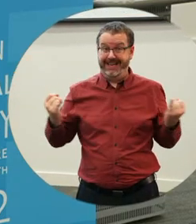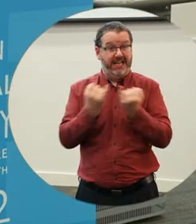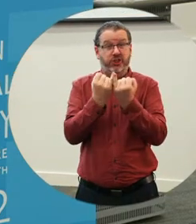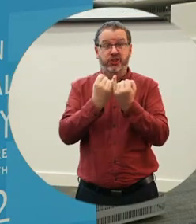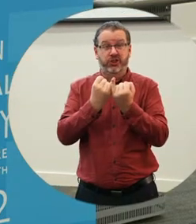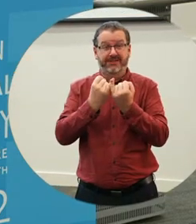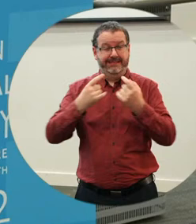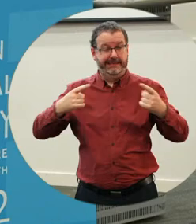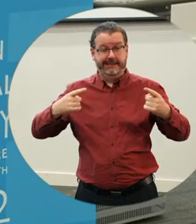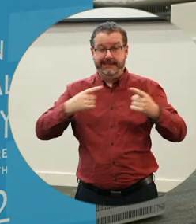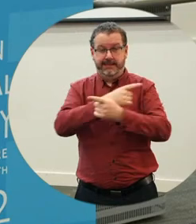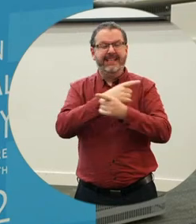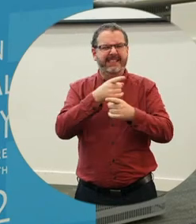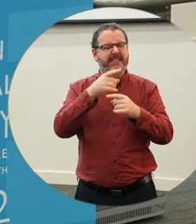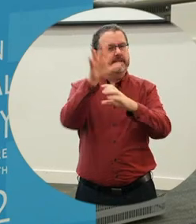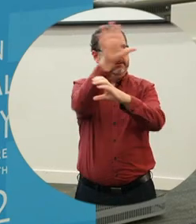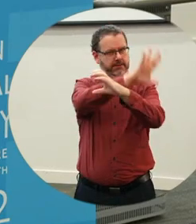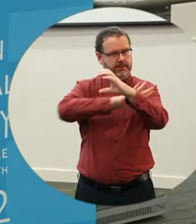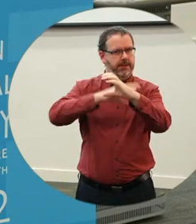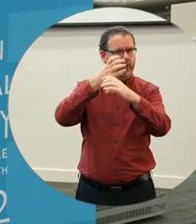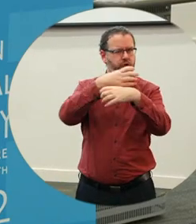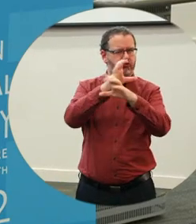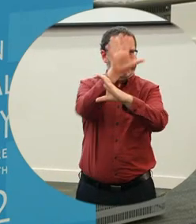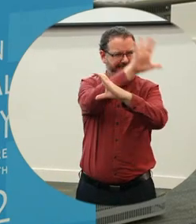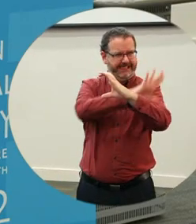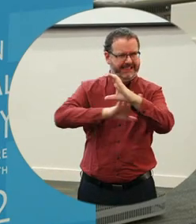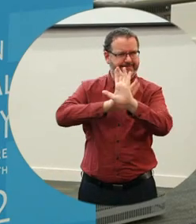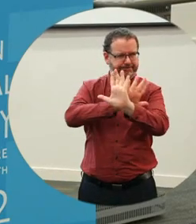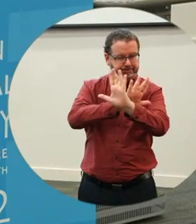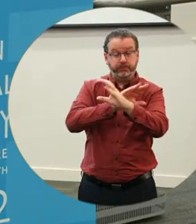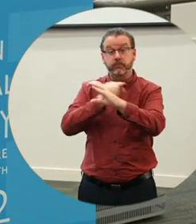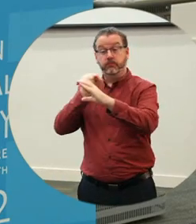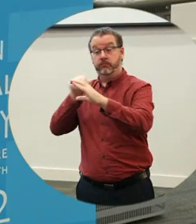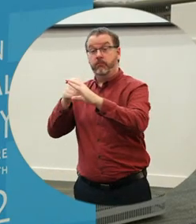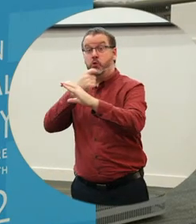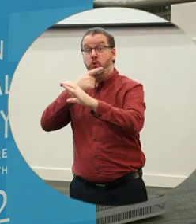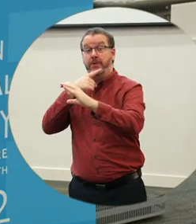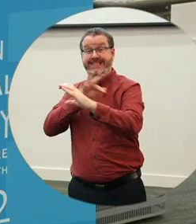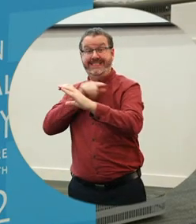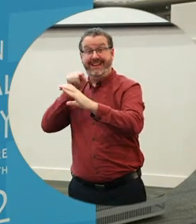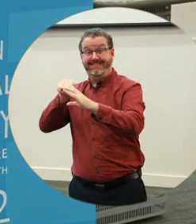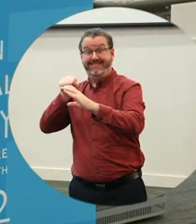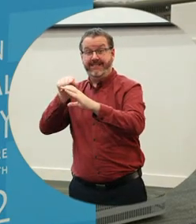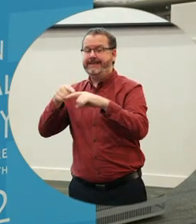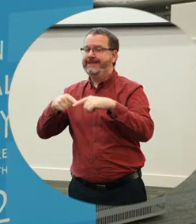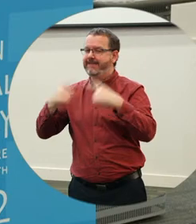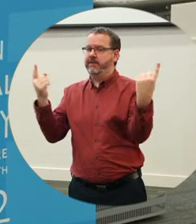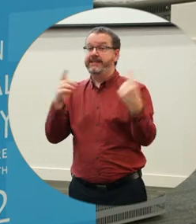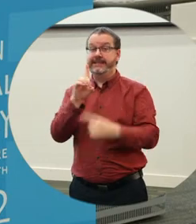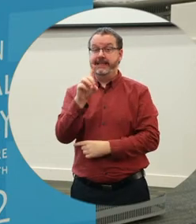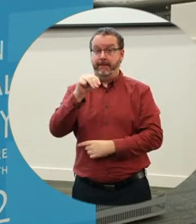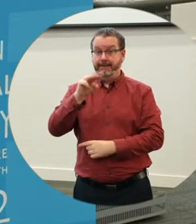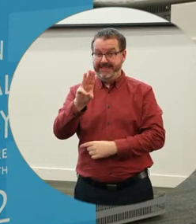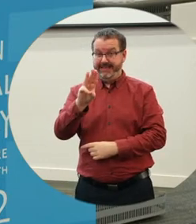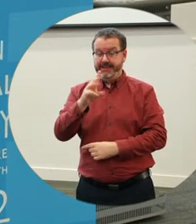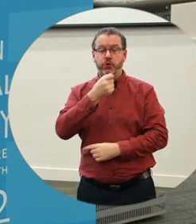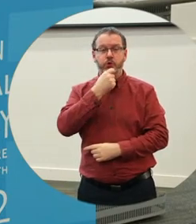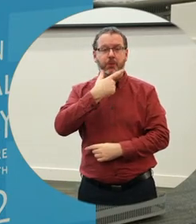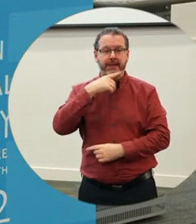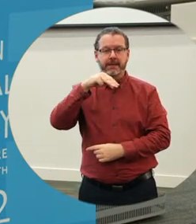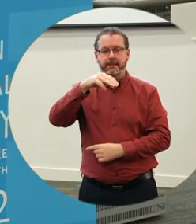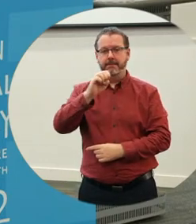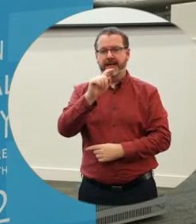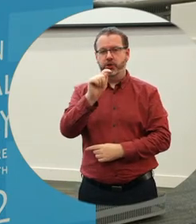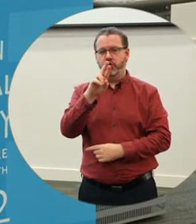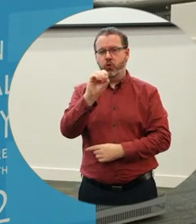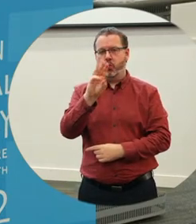area outside of Dublin. Within Dublin itself, it was a totally different story. The Dublin Metropolitan Police, which was established in